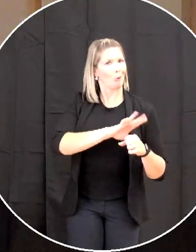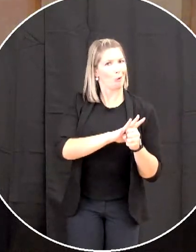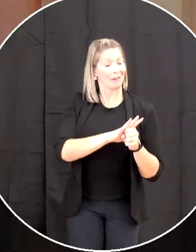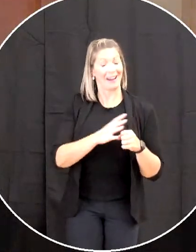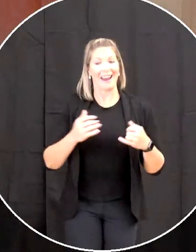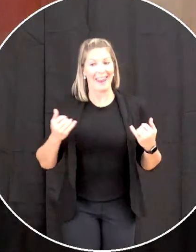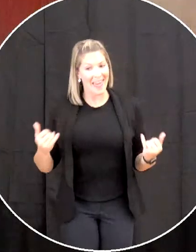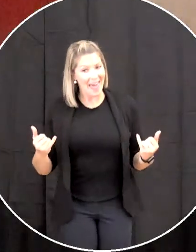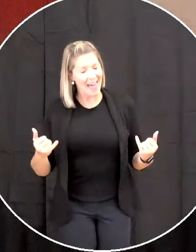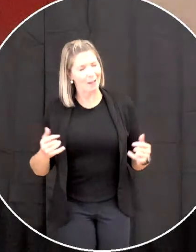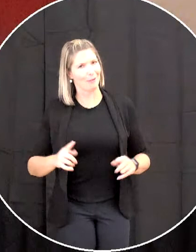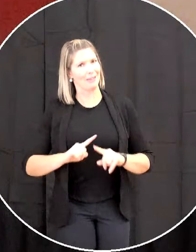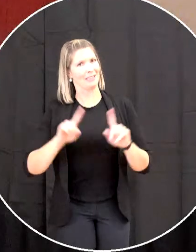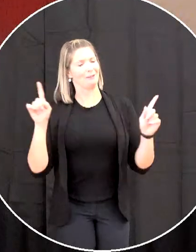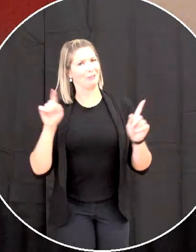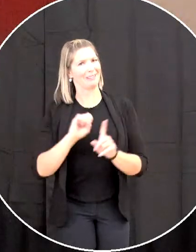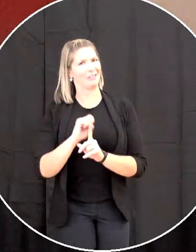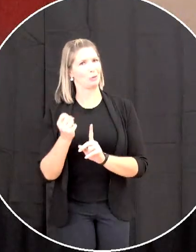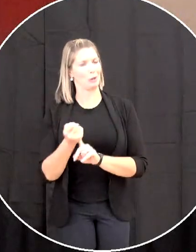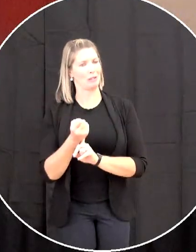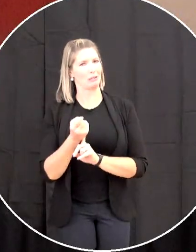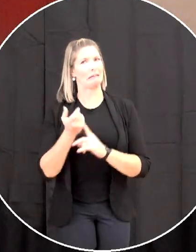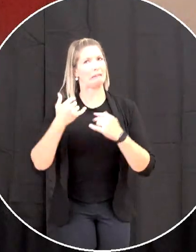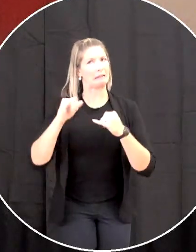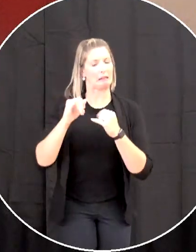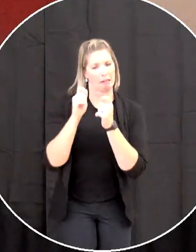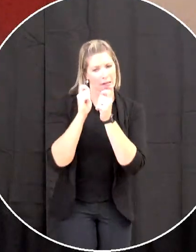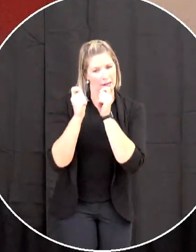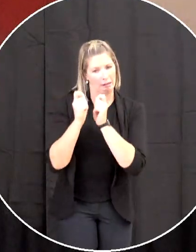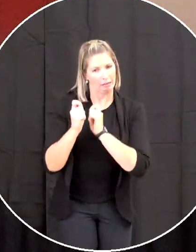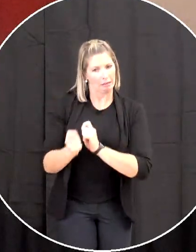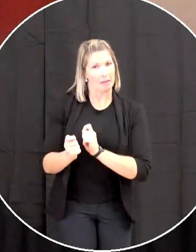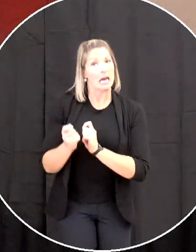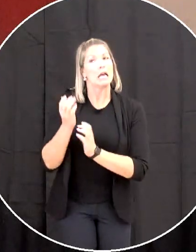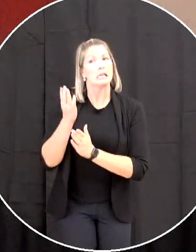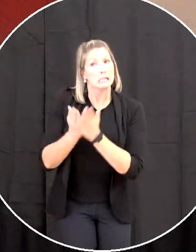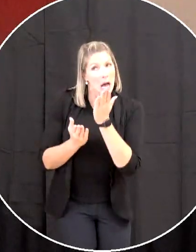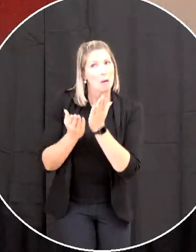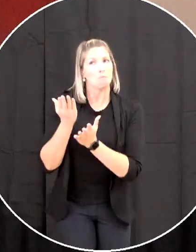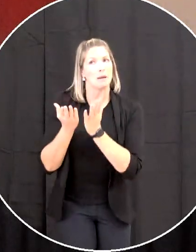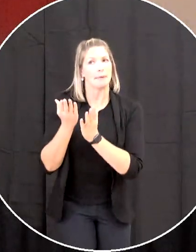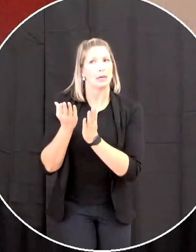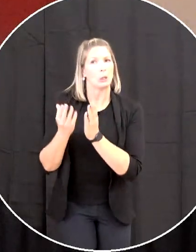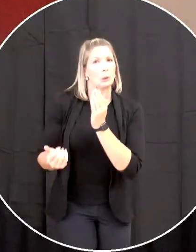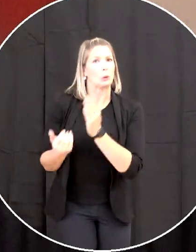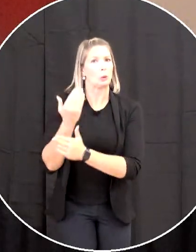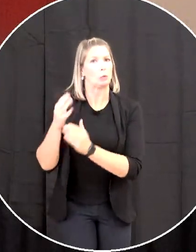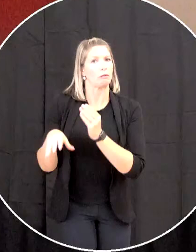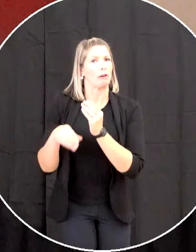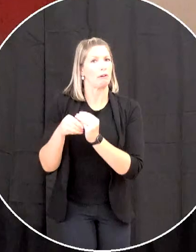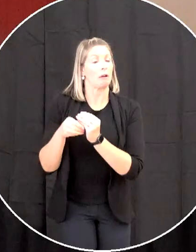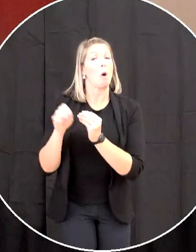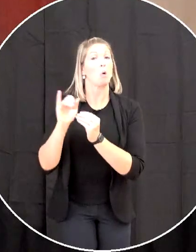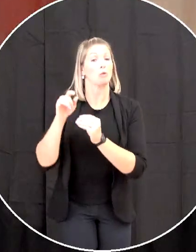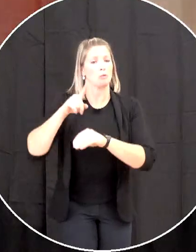COVID environment sort of informing where we are now. Right. Susan, I don't know if you want to add anything there with the timelines.